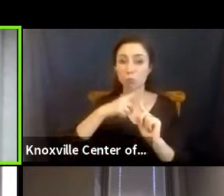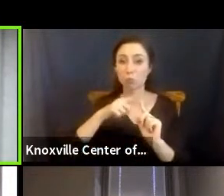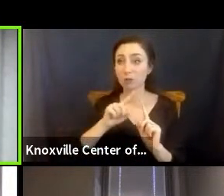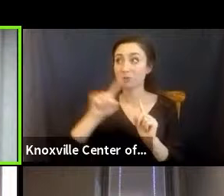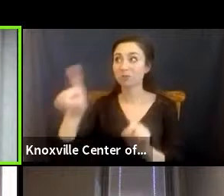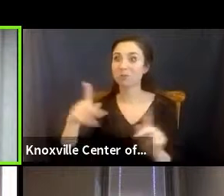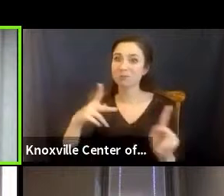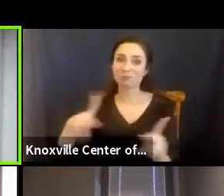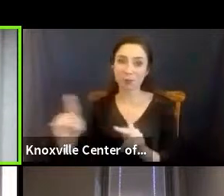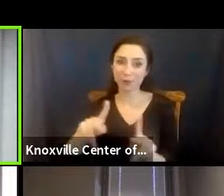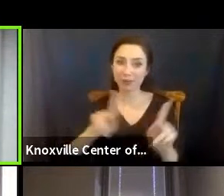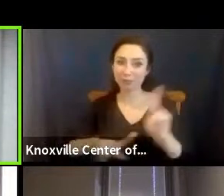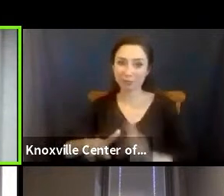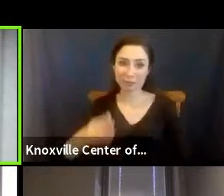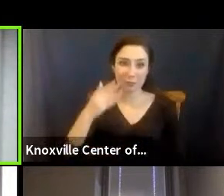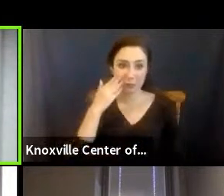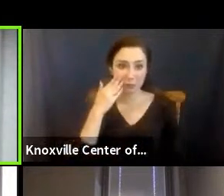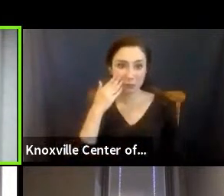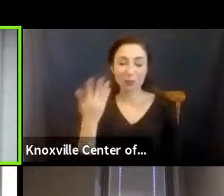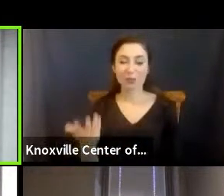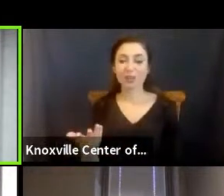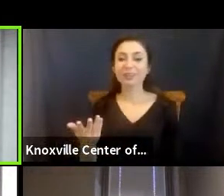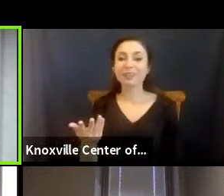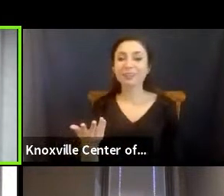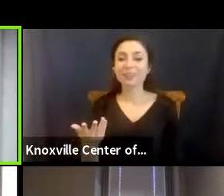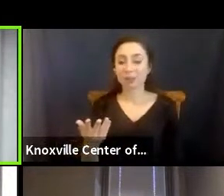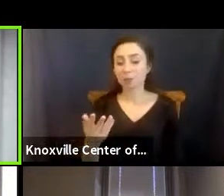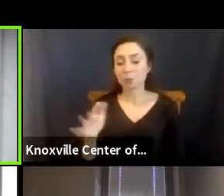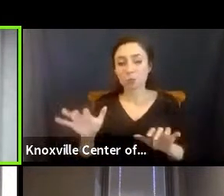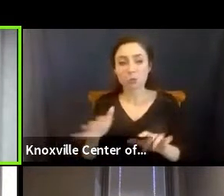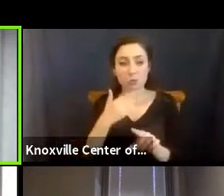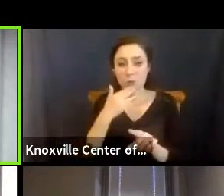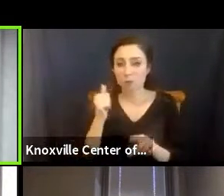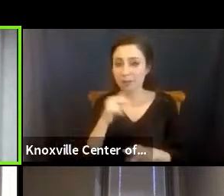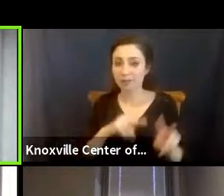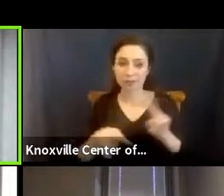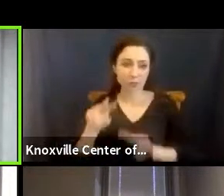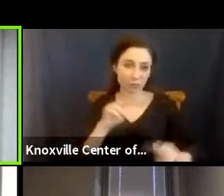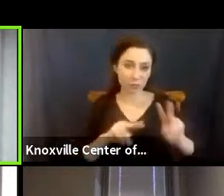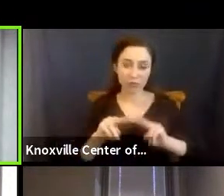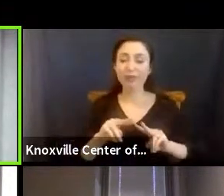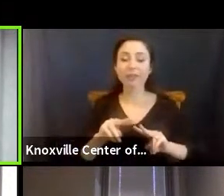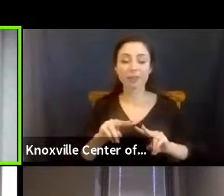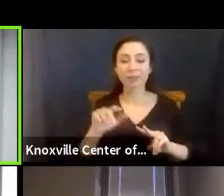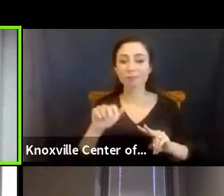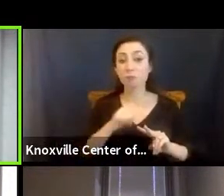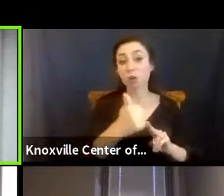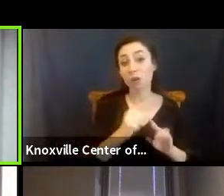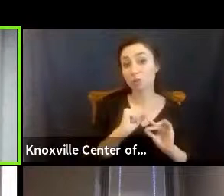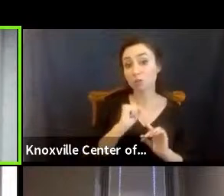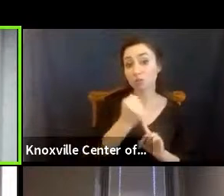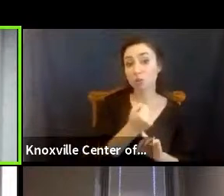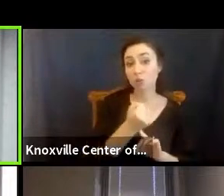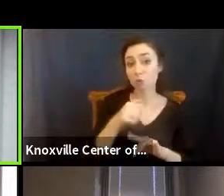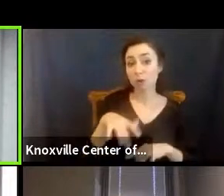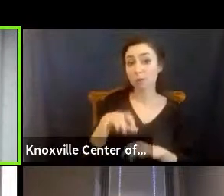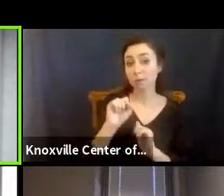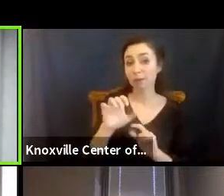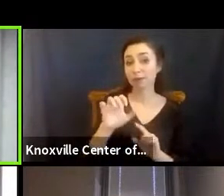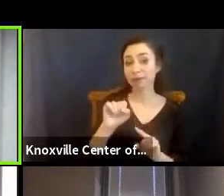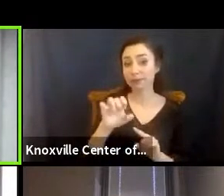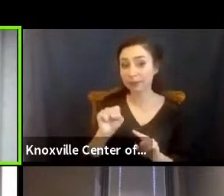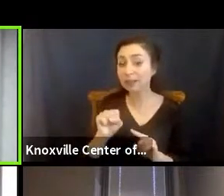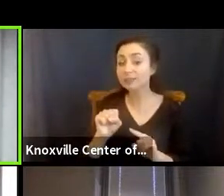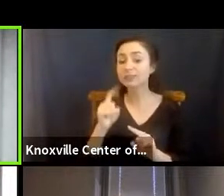that you know, and that kind of thing. But we are doing our best to look at, and we have in other situations picked up cases or